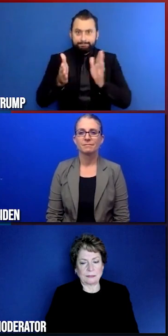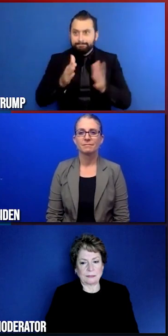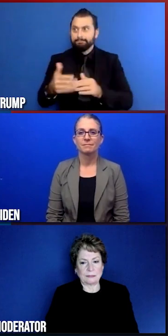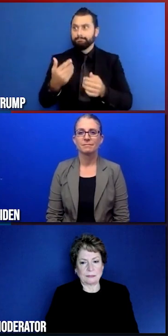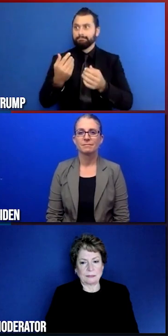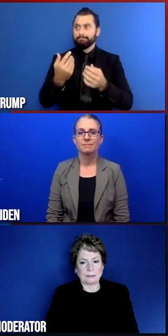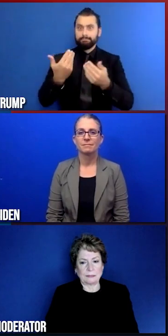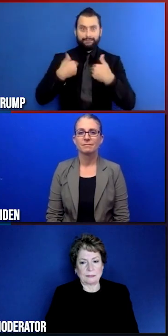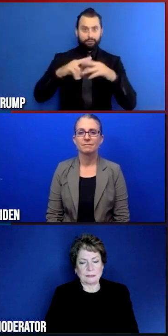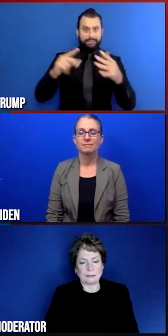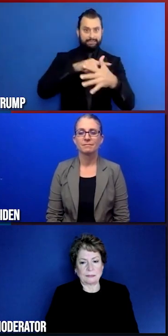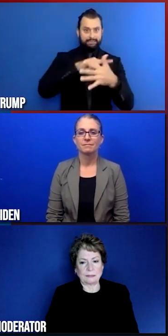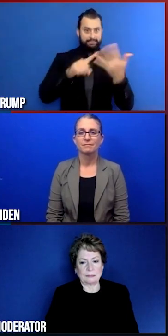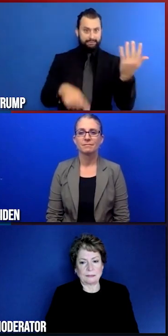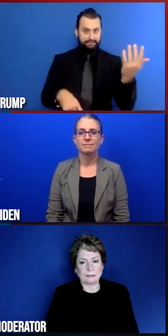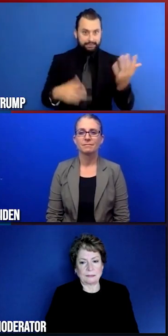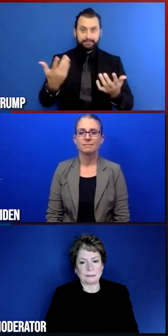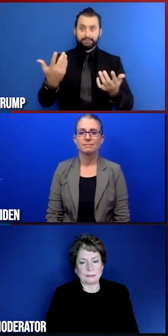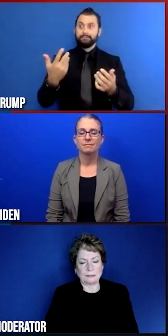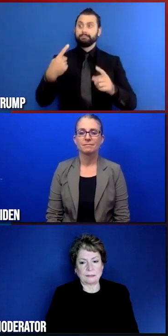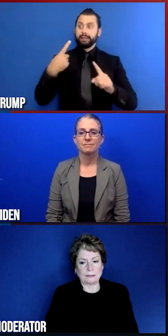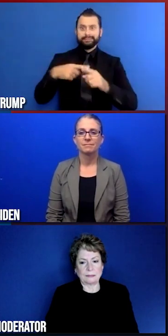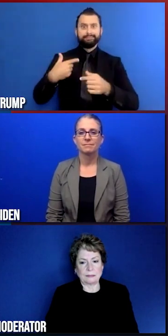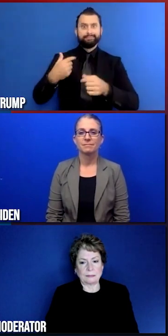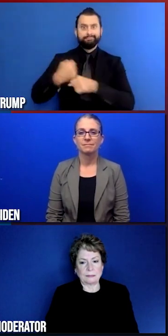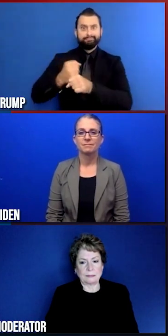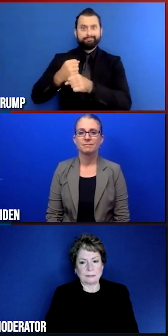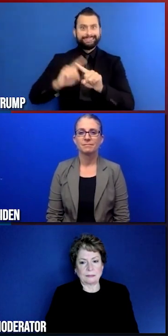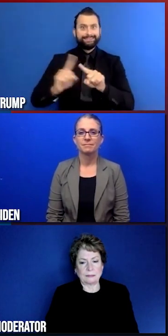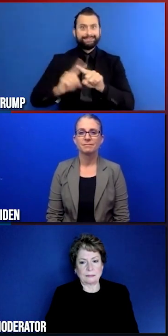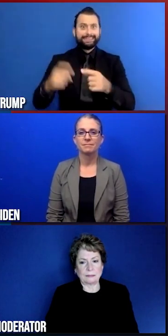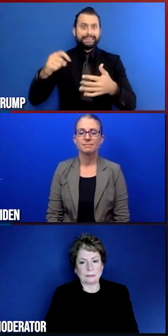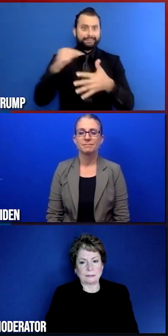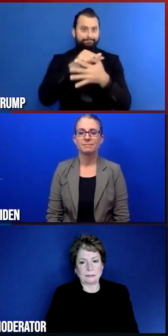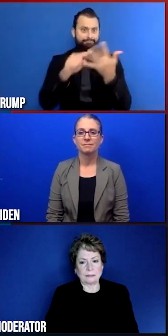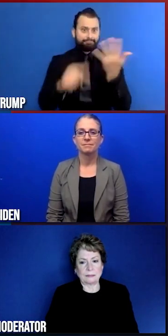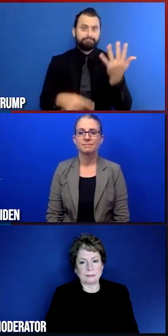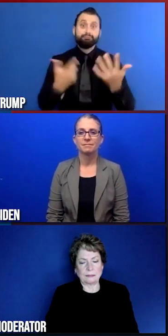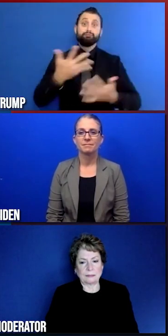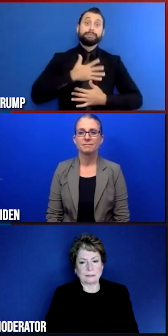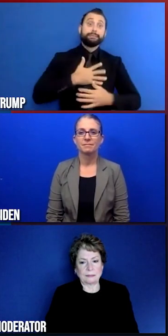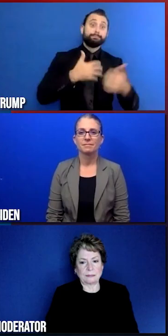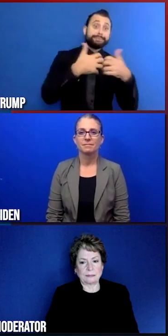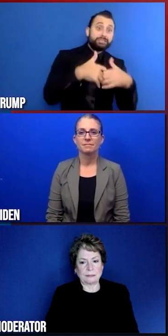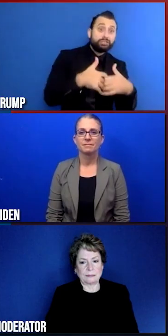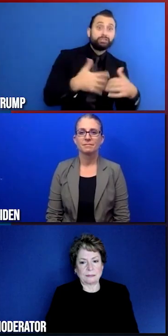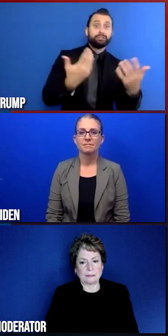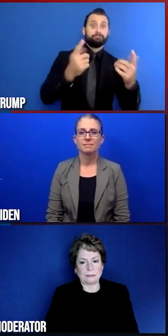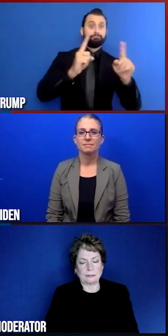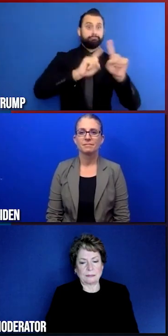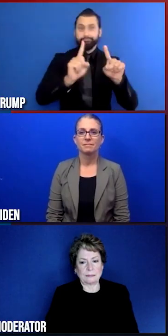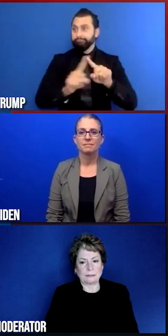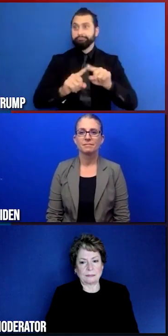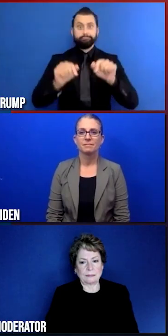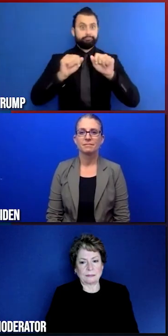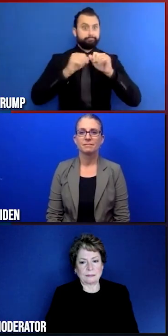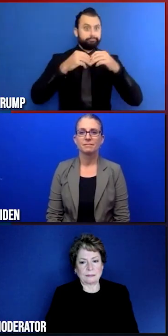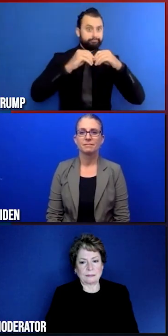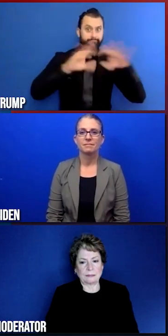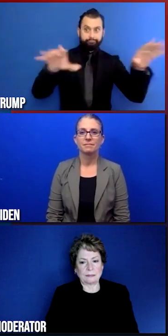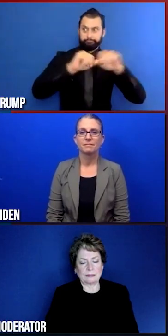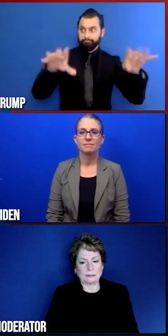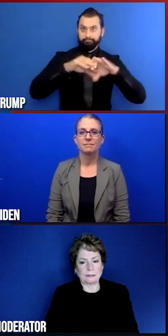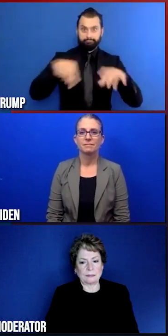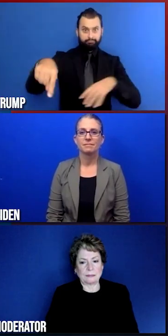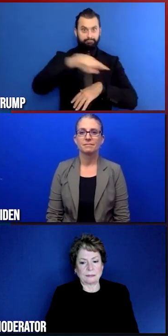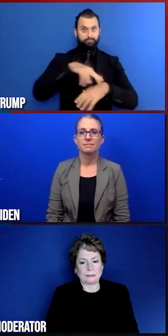distributing them all over the world. It will go away, and as I say, we're rounding the turn, we're rounding the corner. It's going away. Okay, former